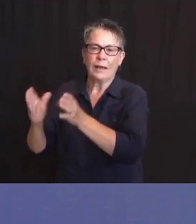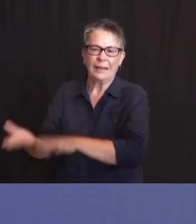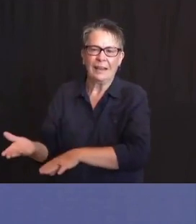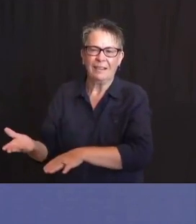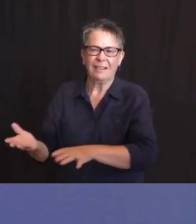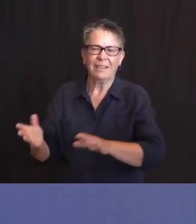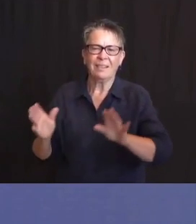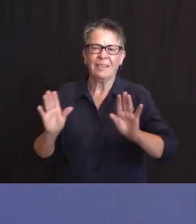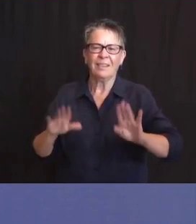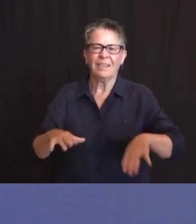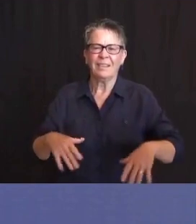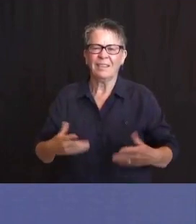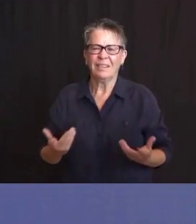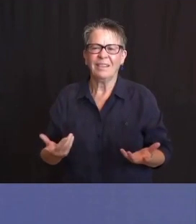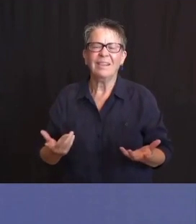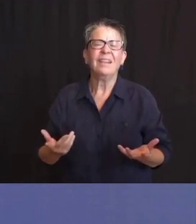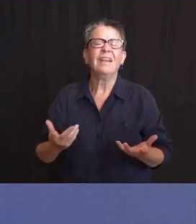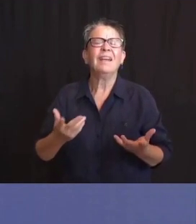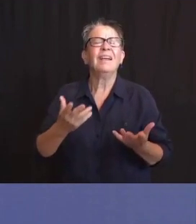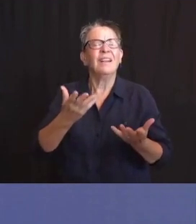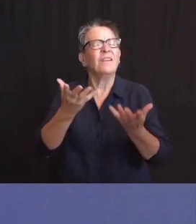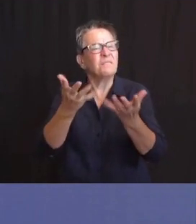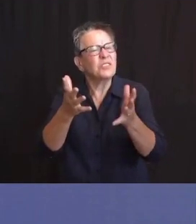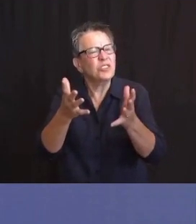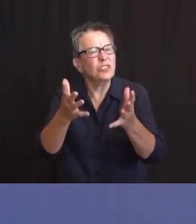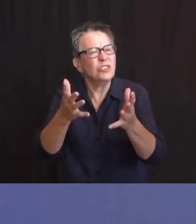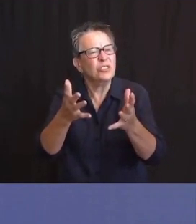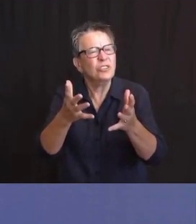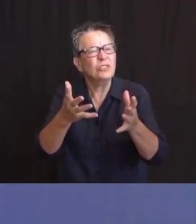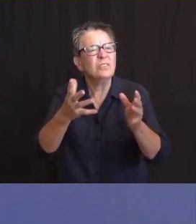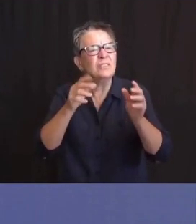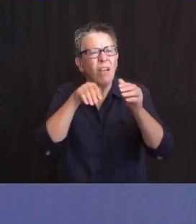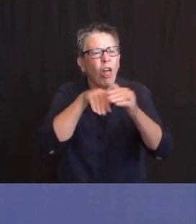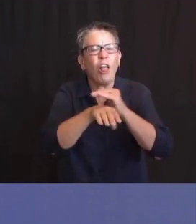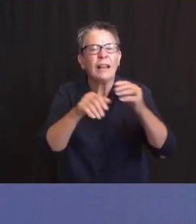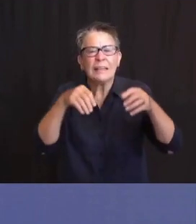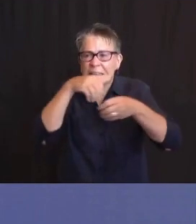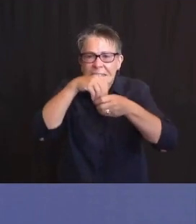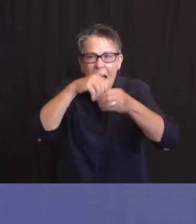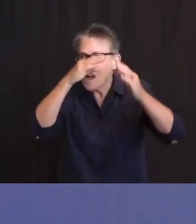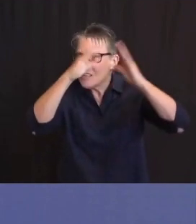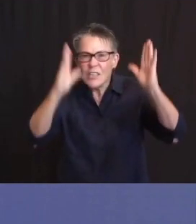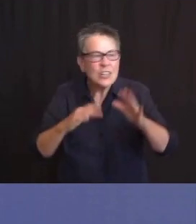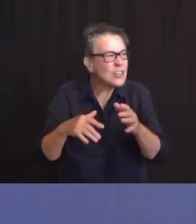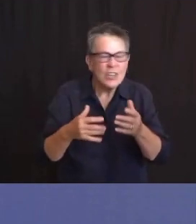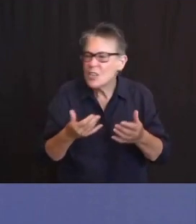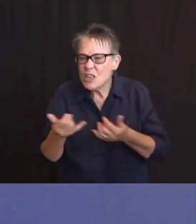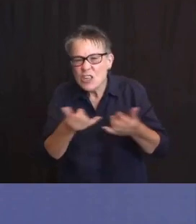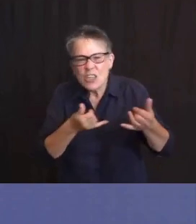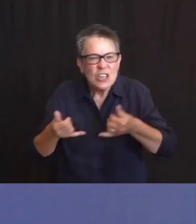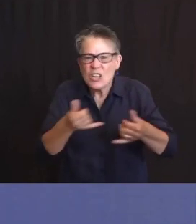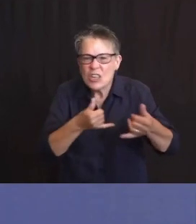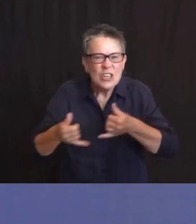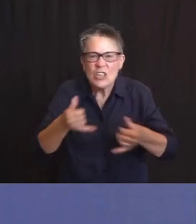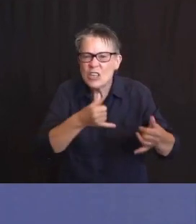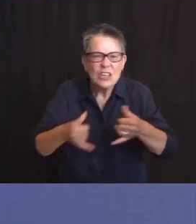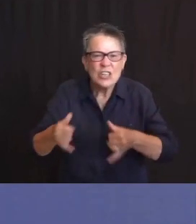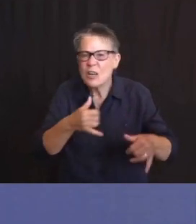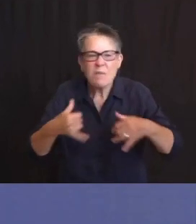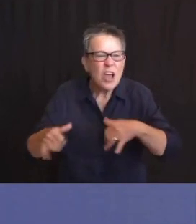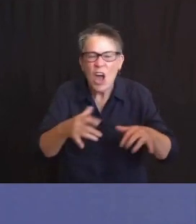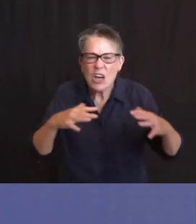are on top of each other, not socially distanced, not wearing face coverings. That's not going to work. That's going to get us in more